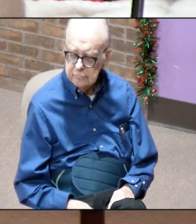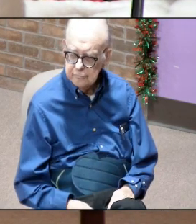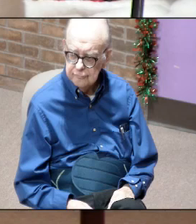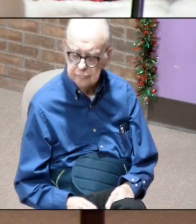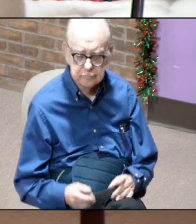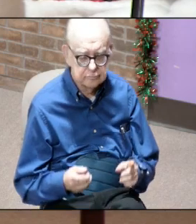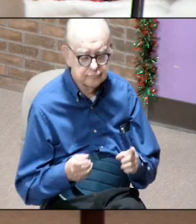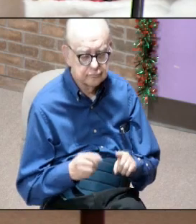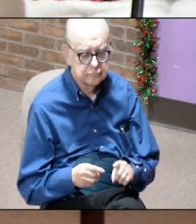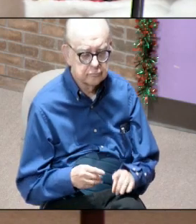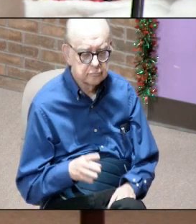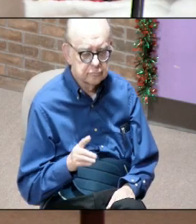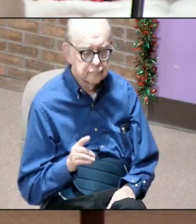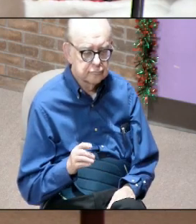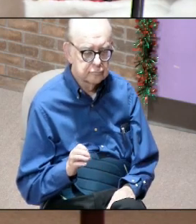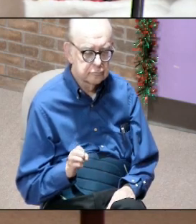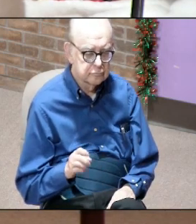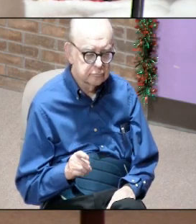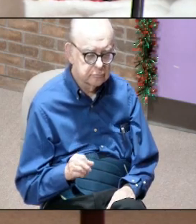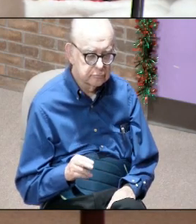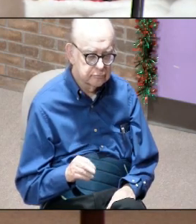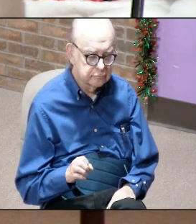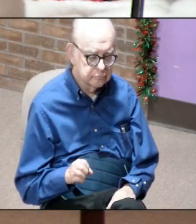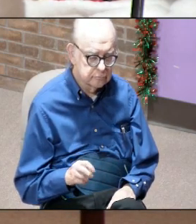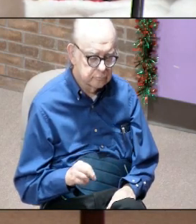When did the Depression start?